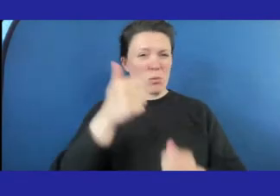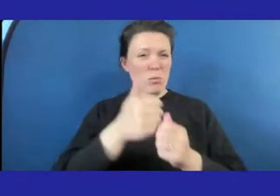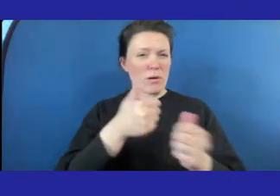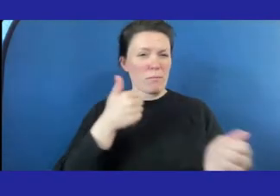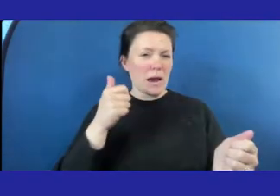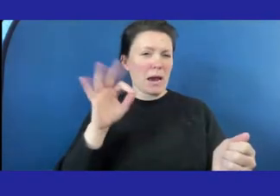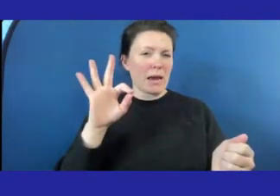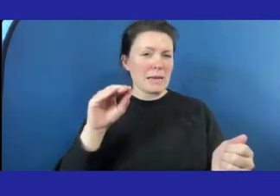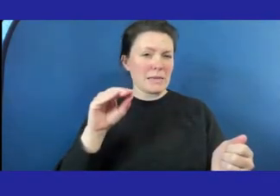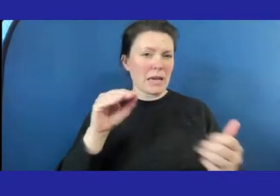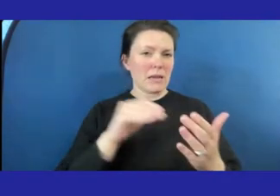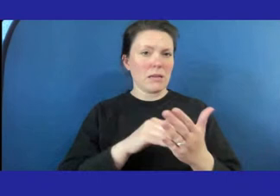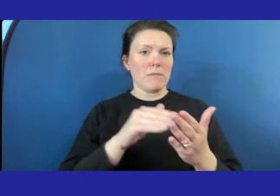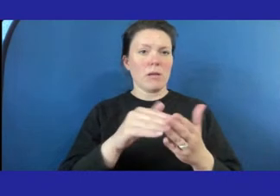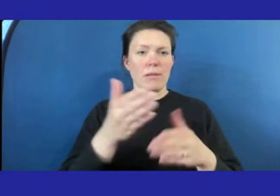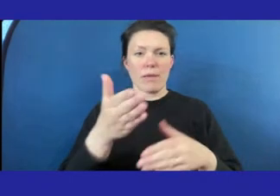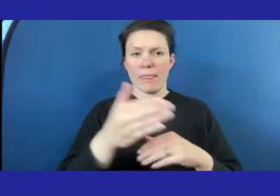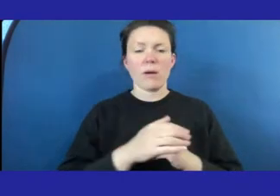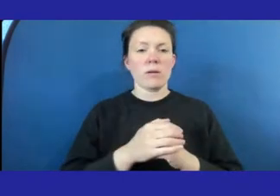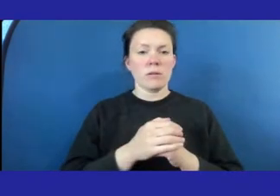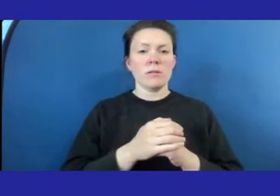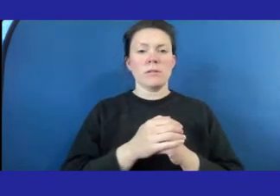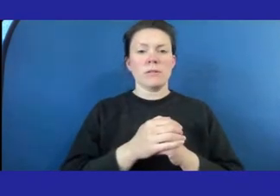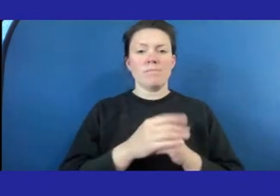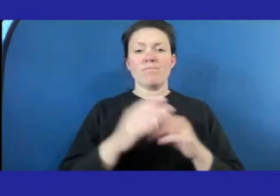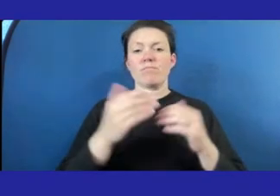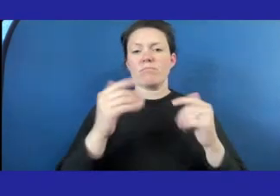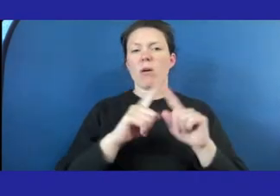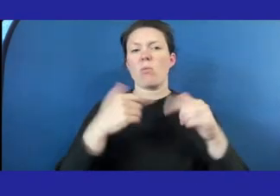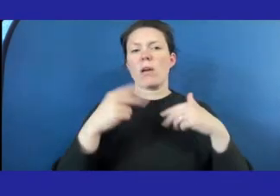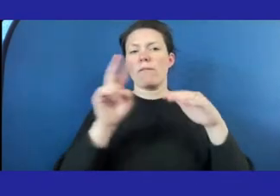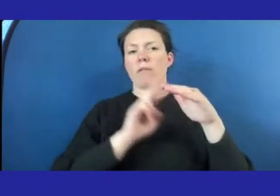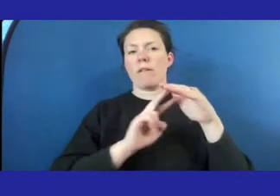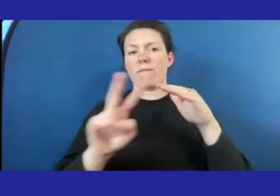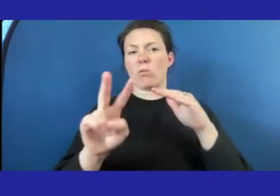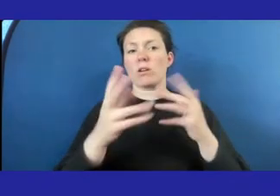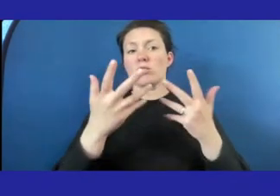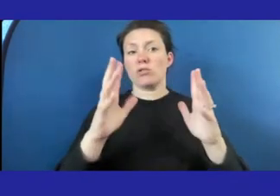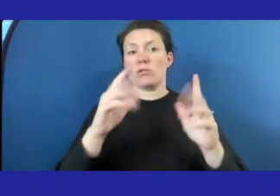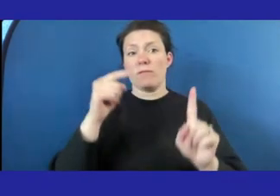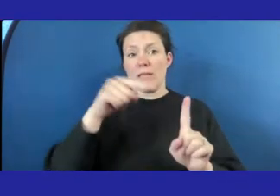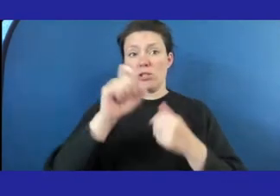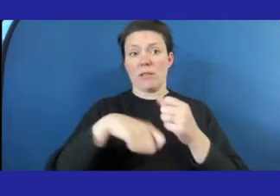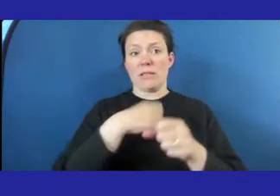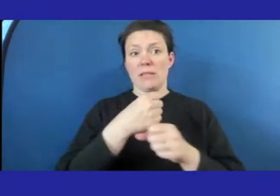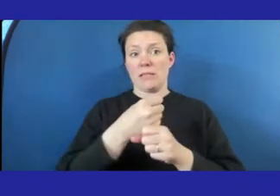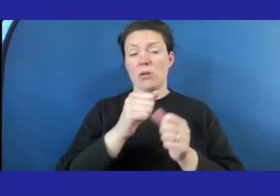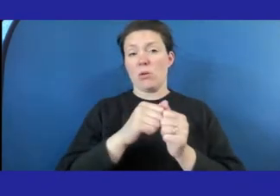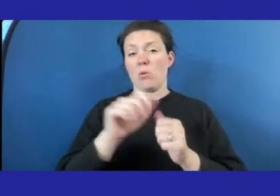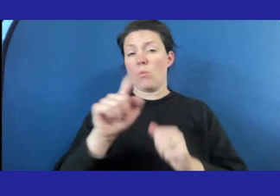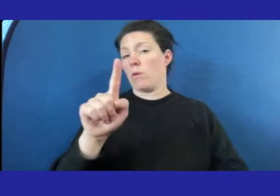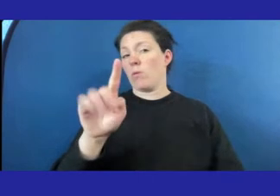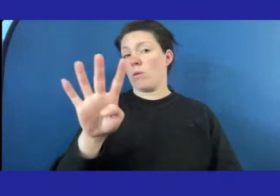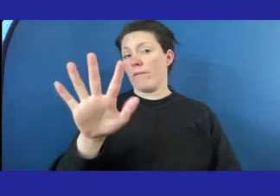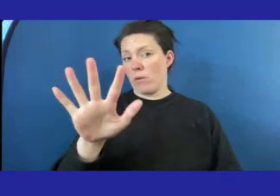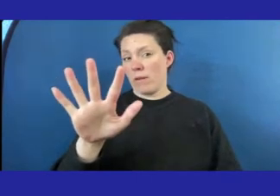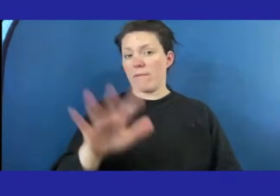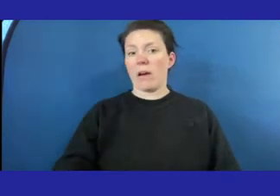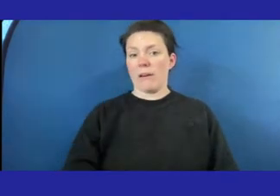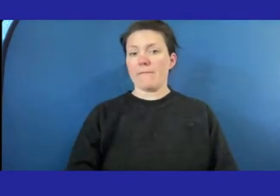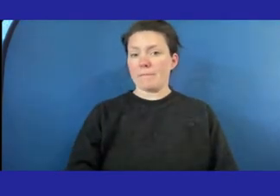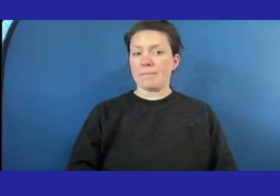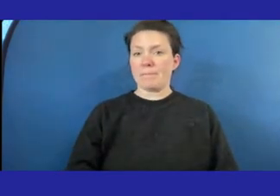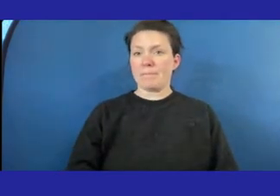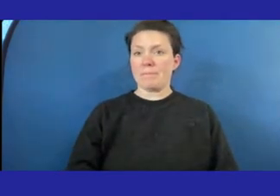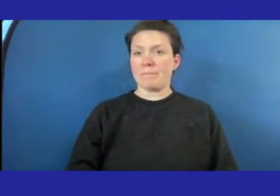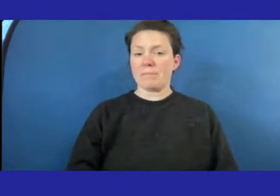$90 million and have a forecast of, finishing the year at about $145.